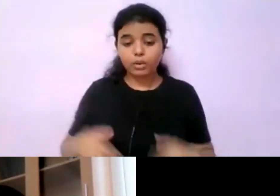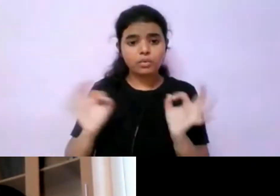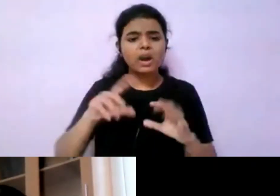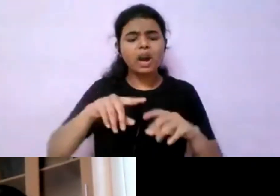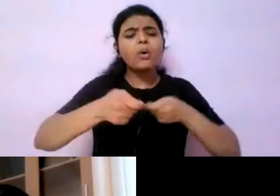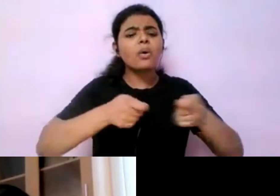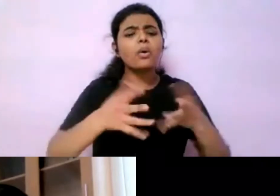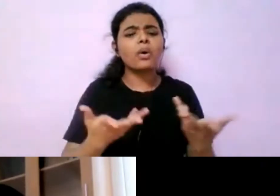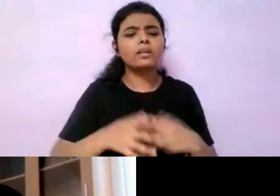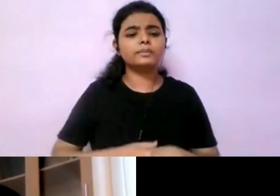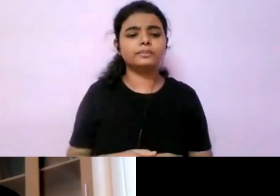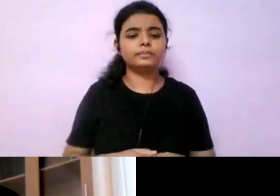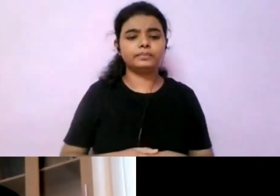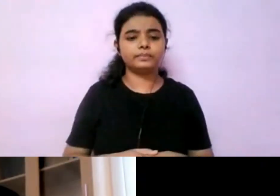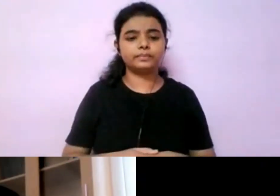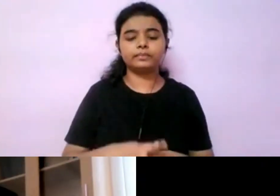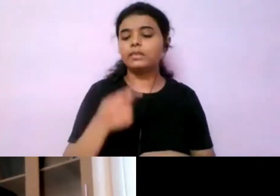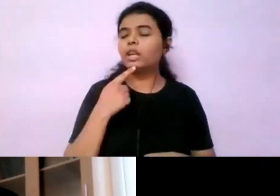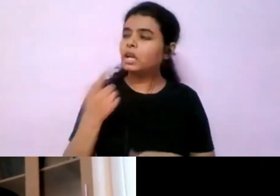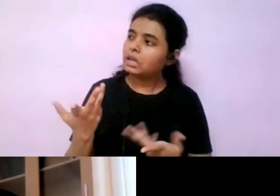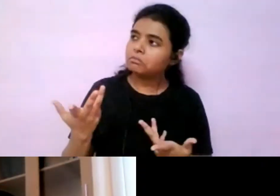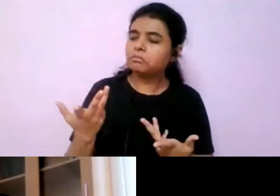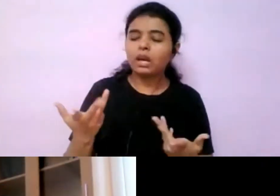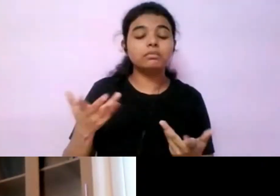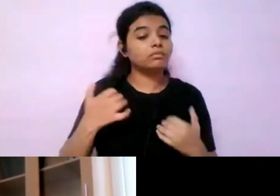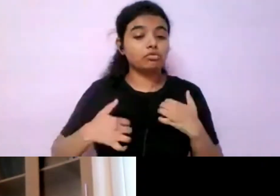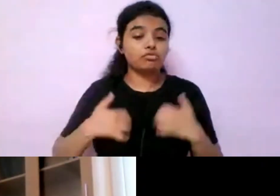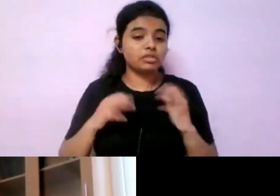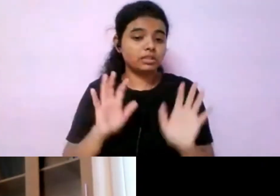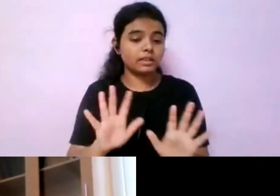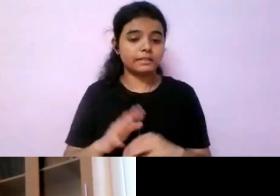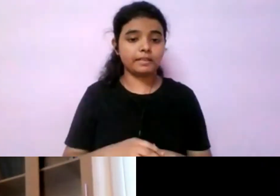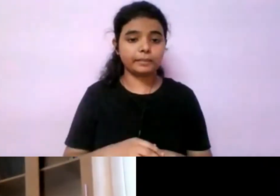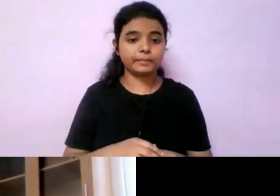mean, I find this quite interesting